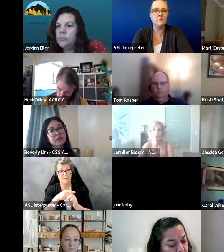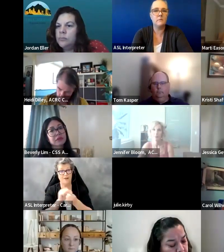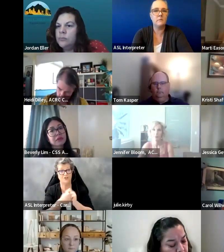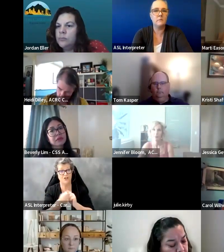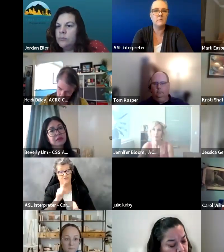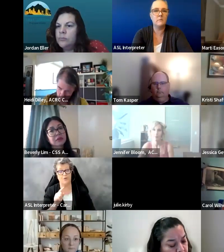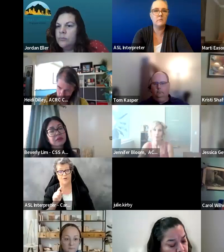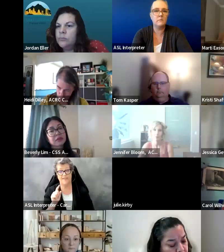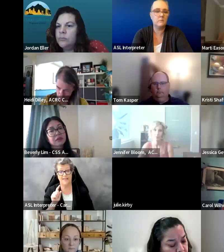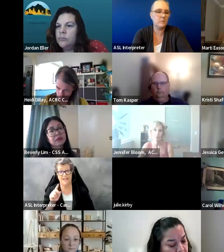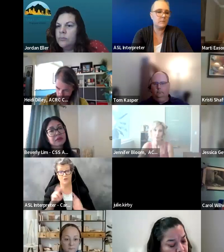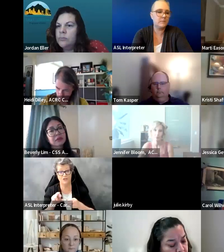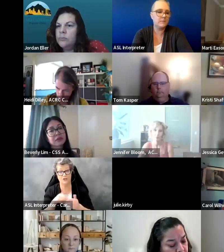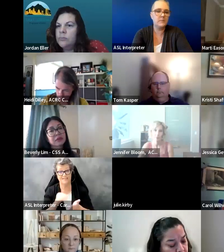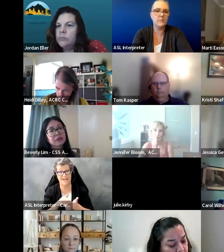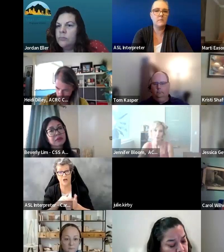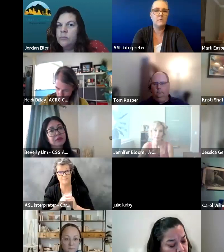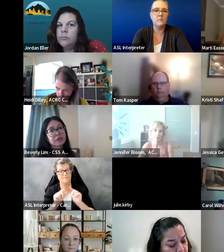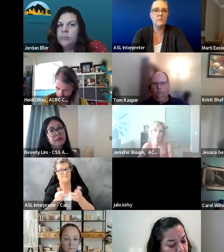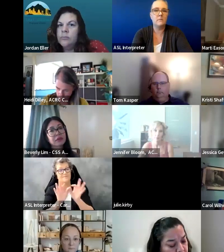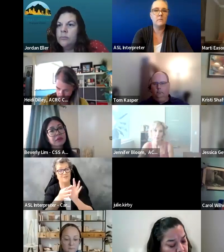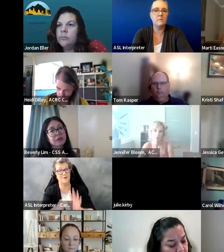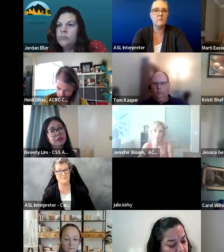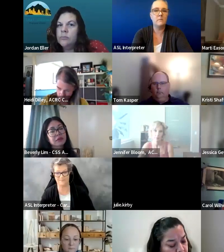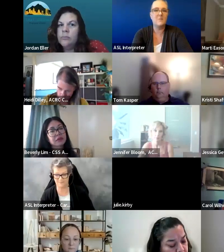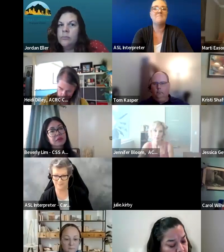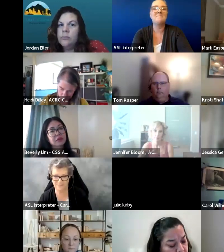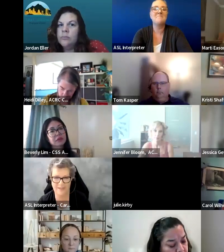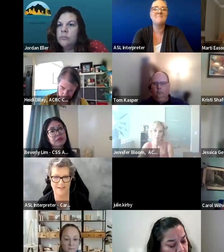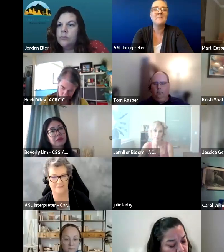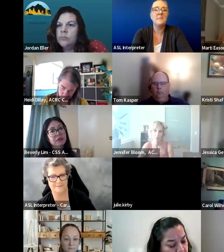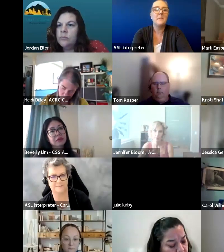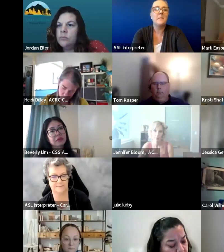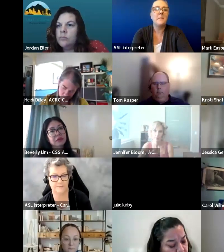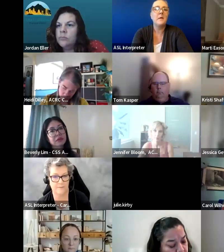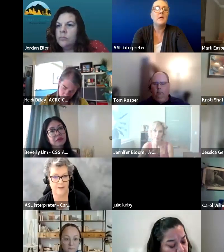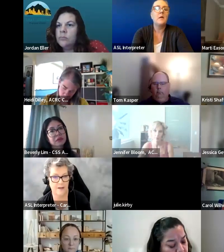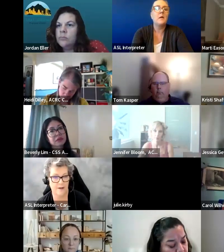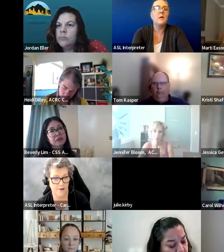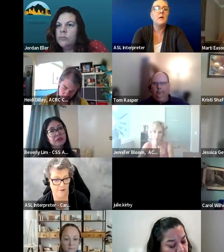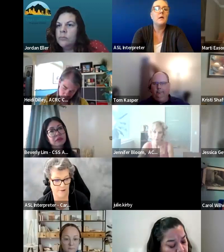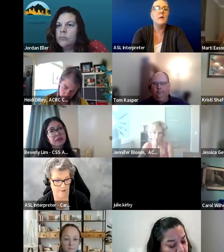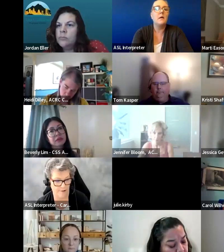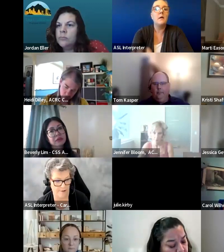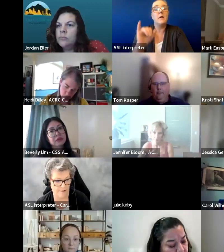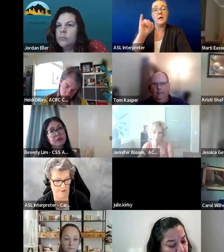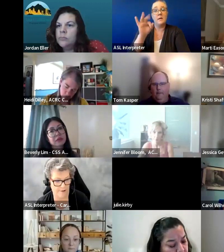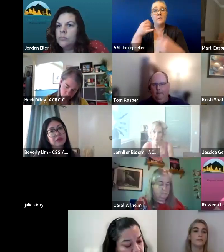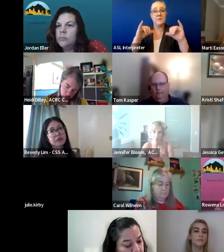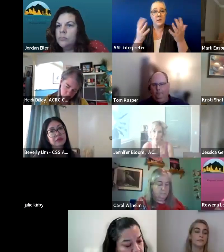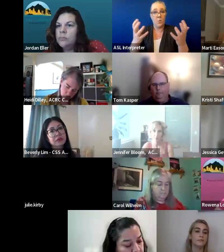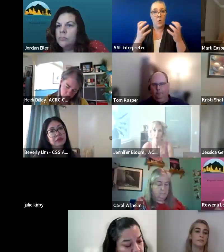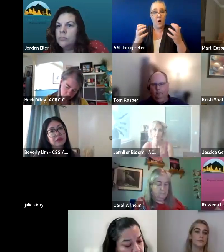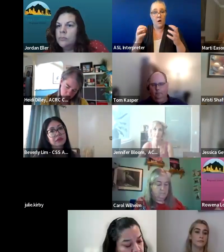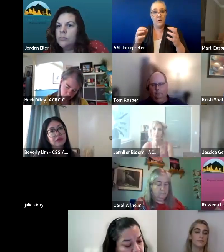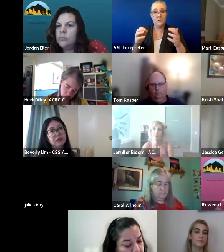center. If any transportation vendors out there today, if you still want a recording